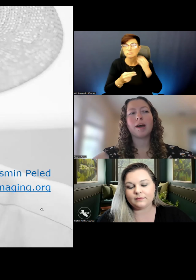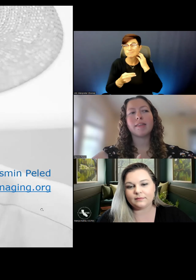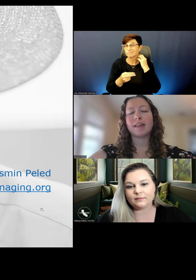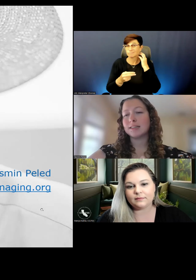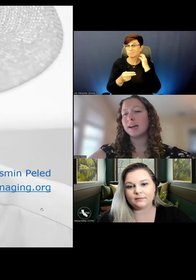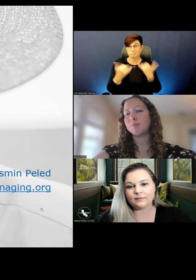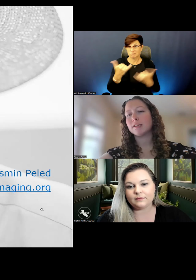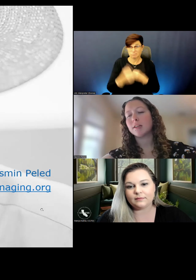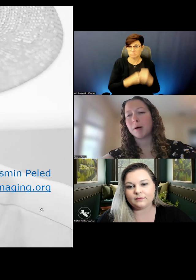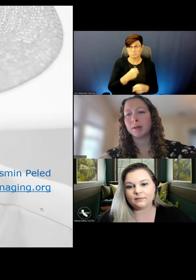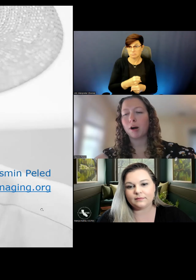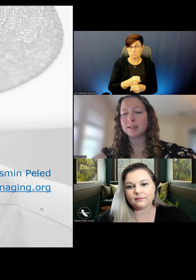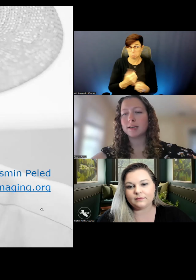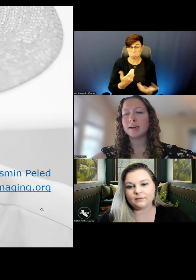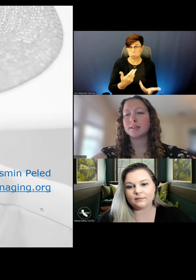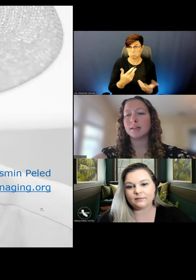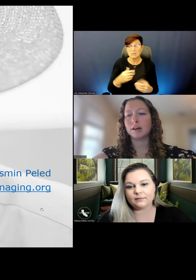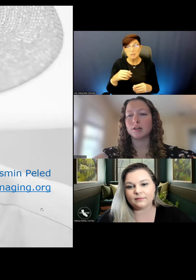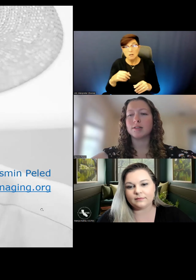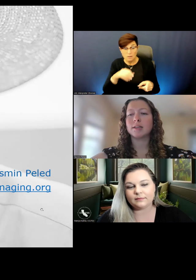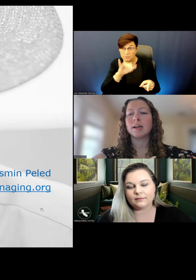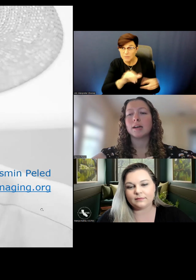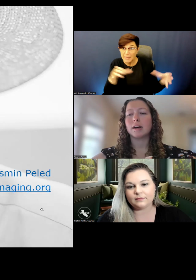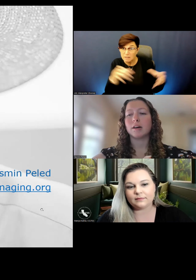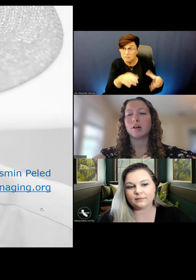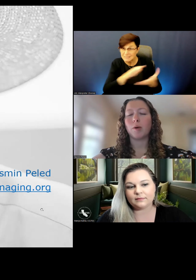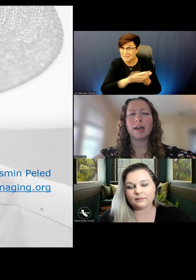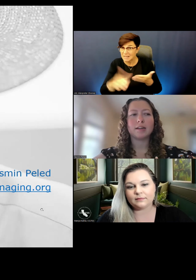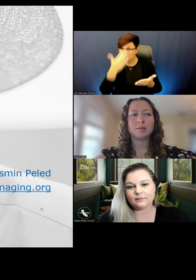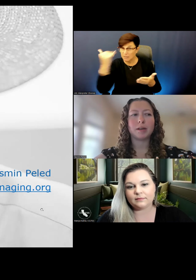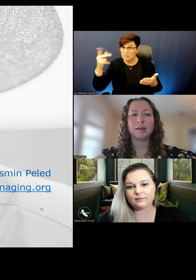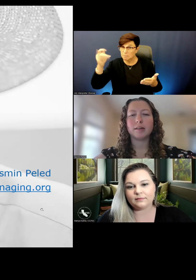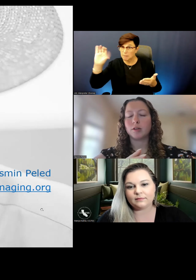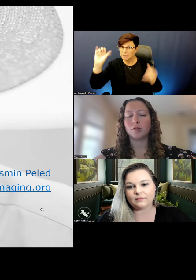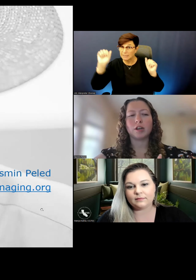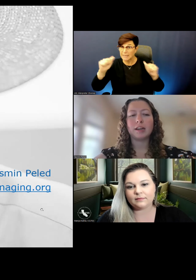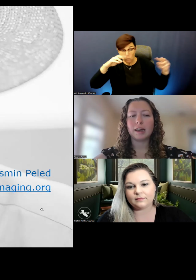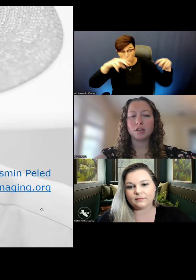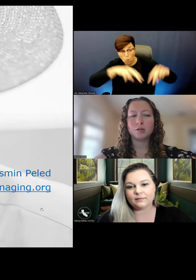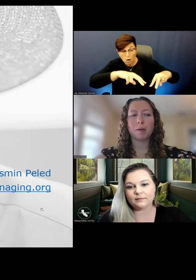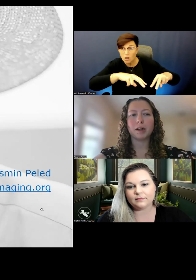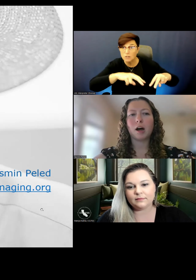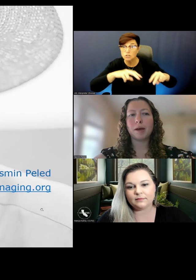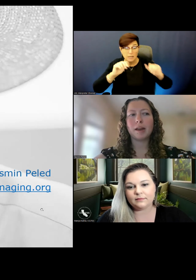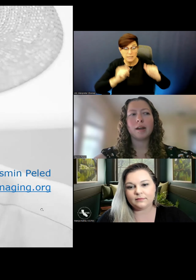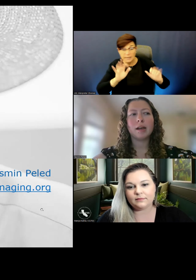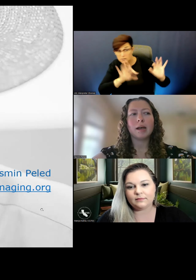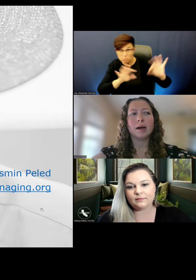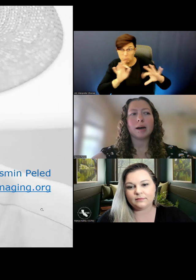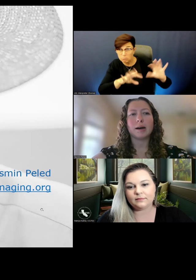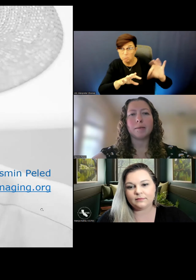in a way that's nice because it's a public process. There's a way to engage public